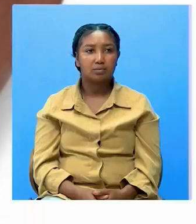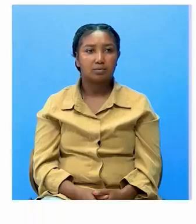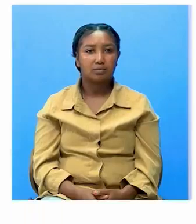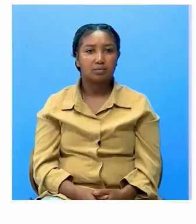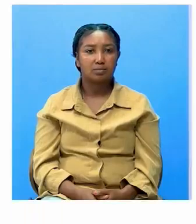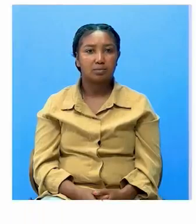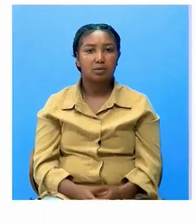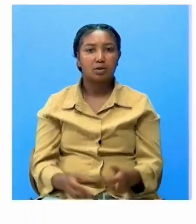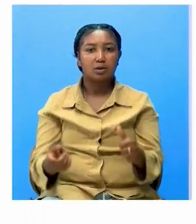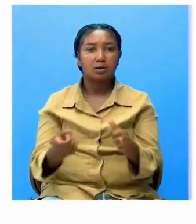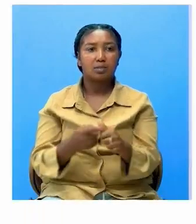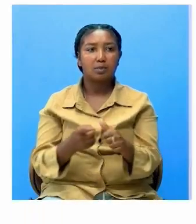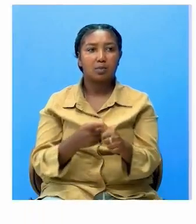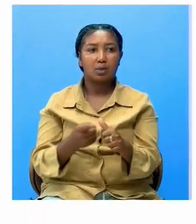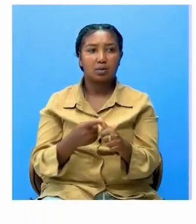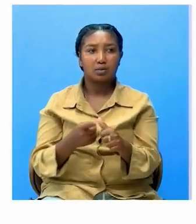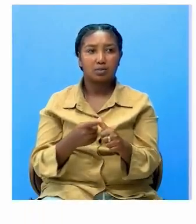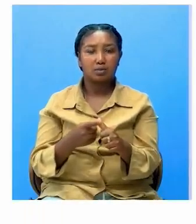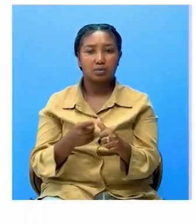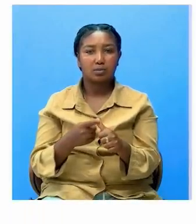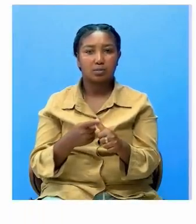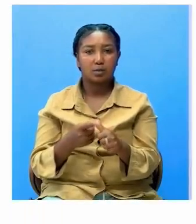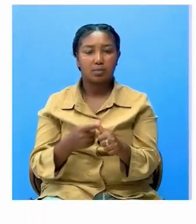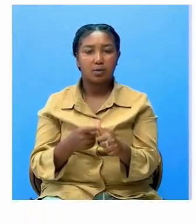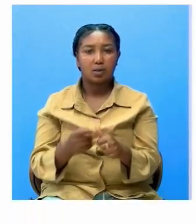Question number 1.